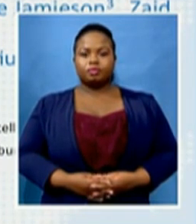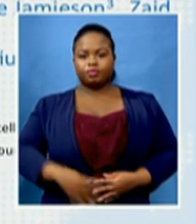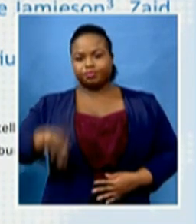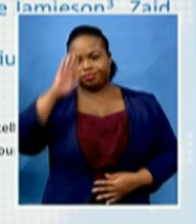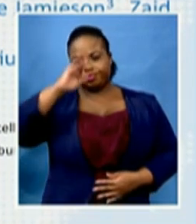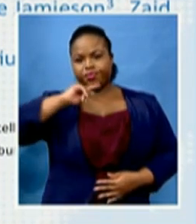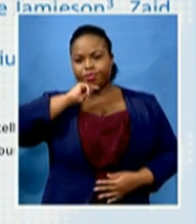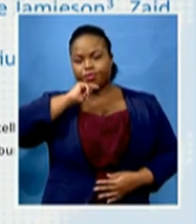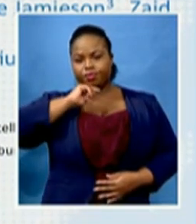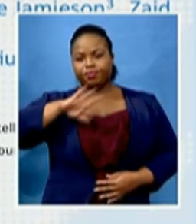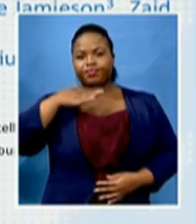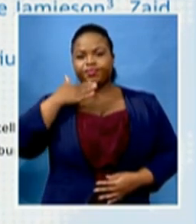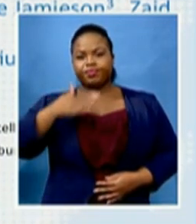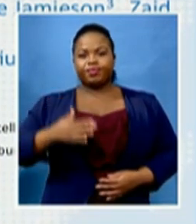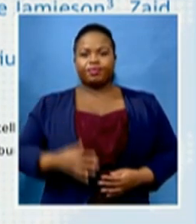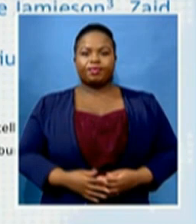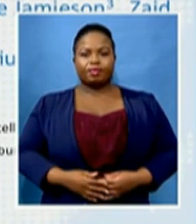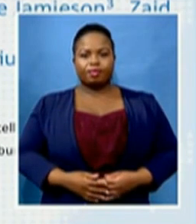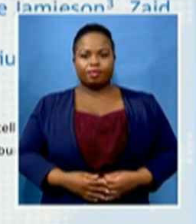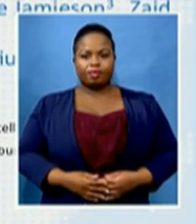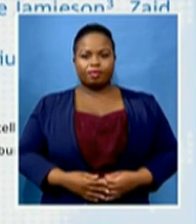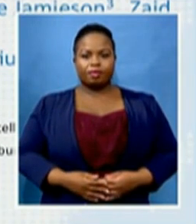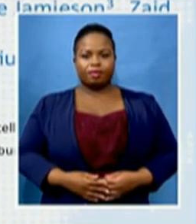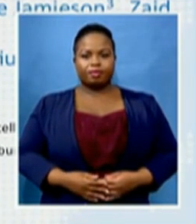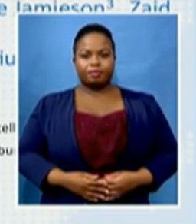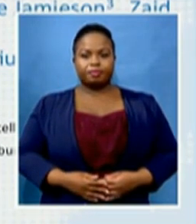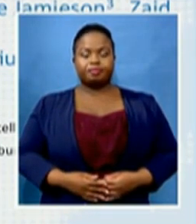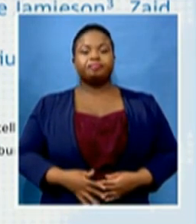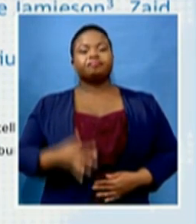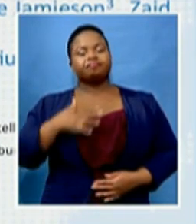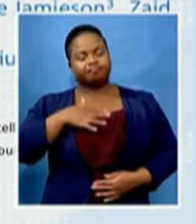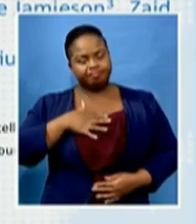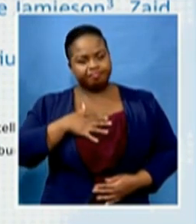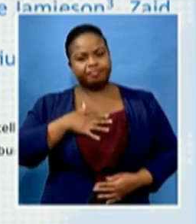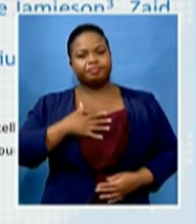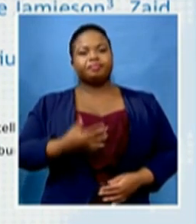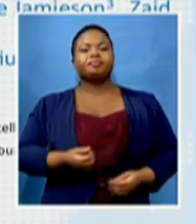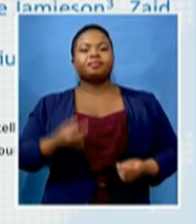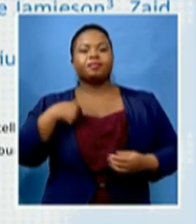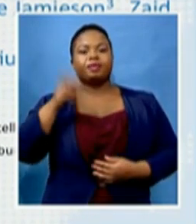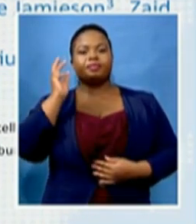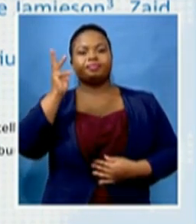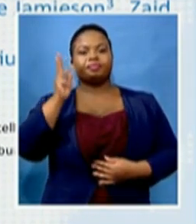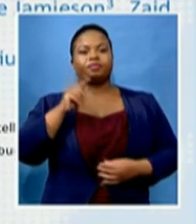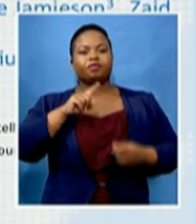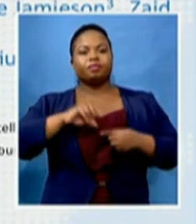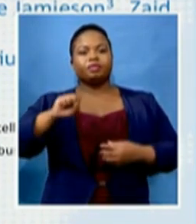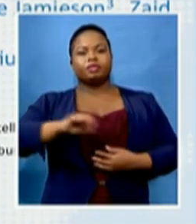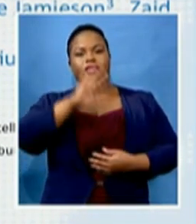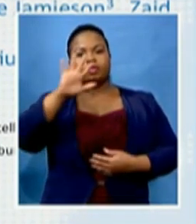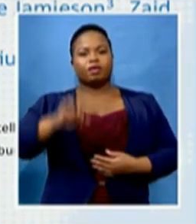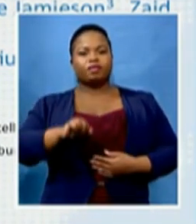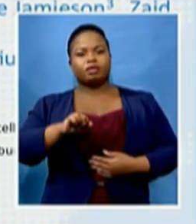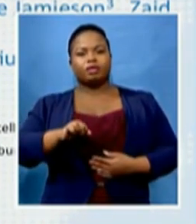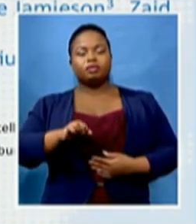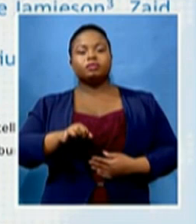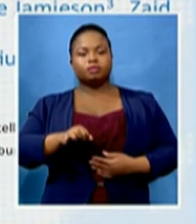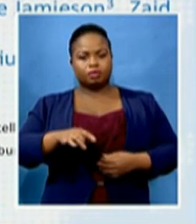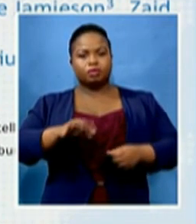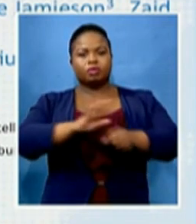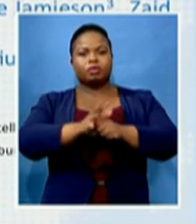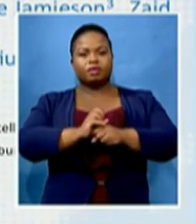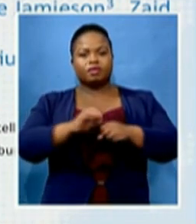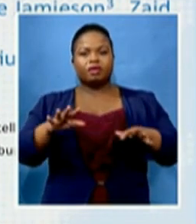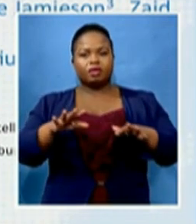It's my pleasure to present on behalf of the South African COVID-19 Modeling Consortium this morning. I am also presenting on behalf